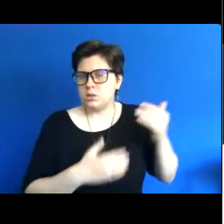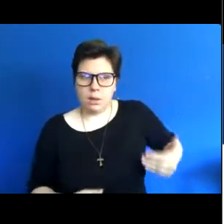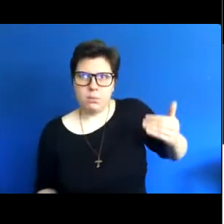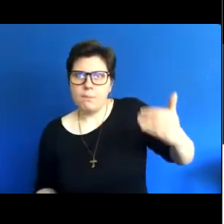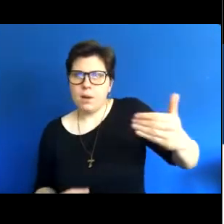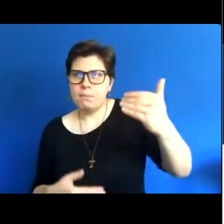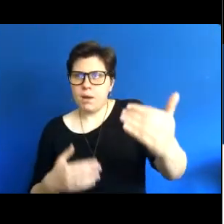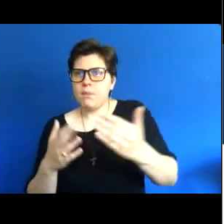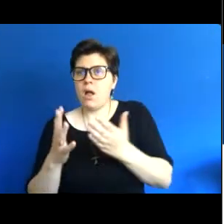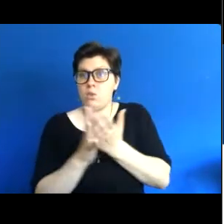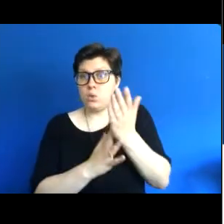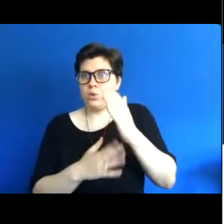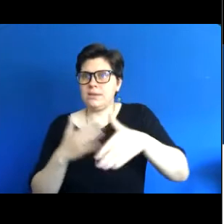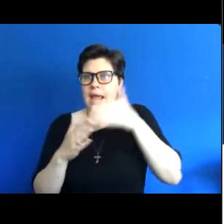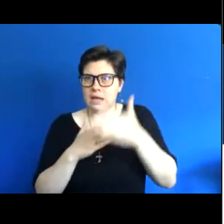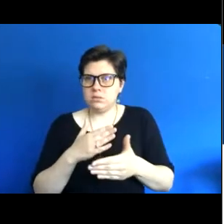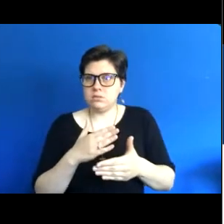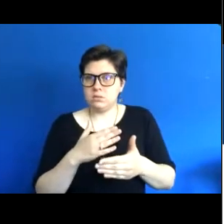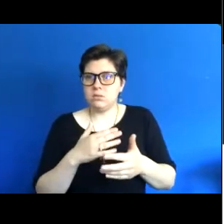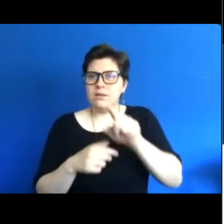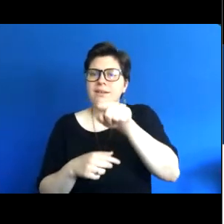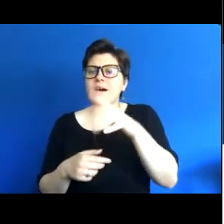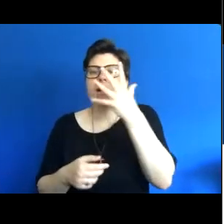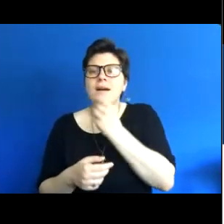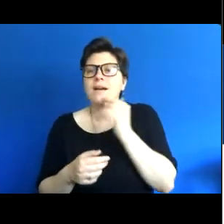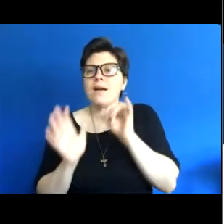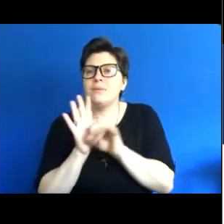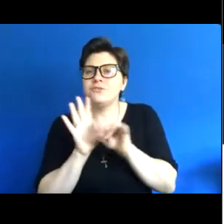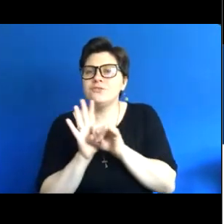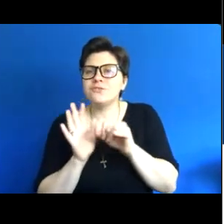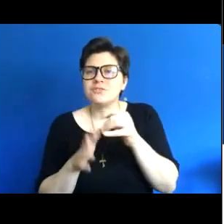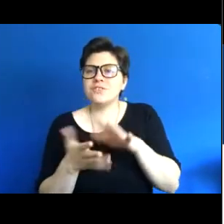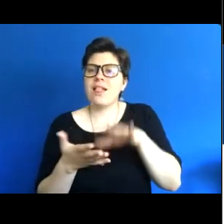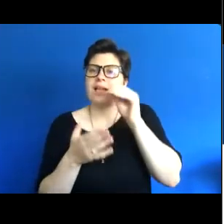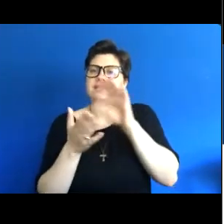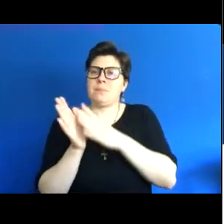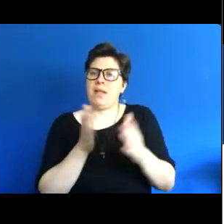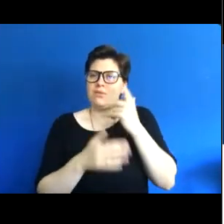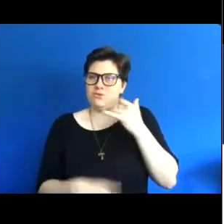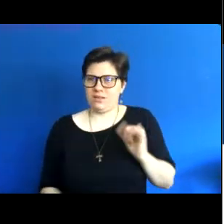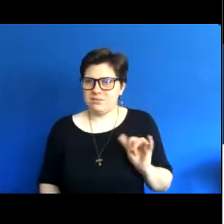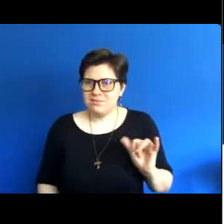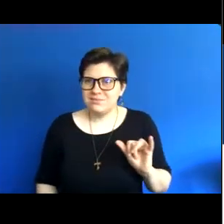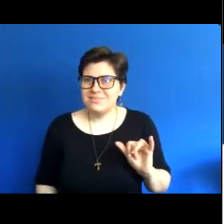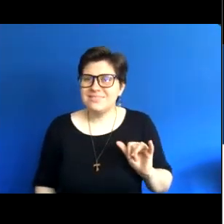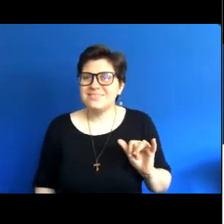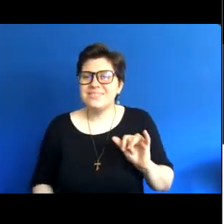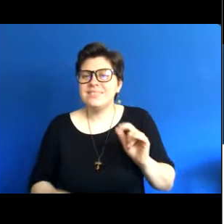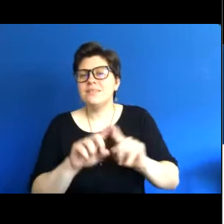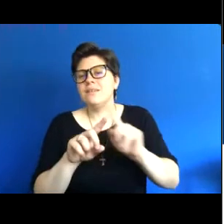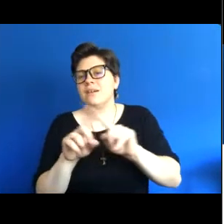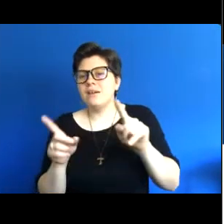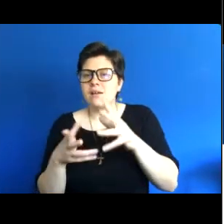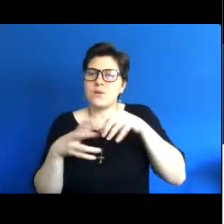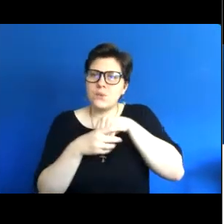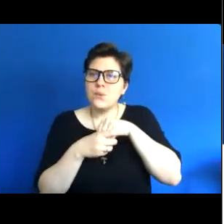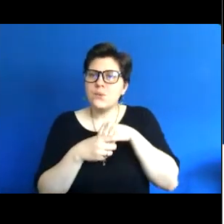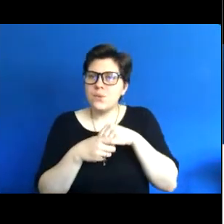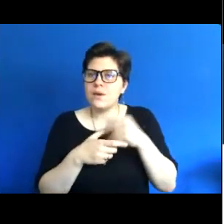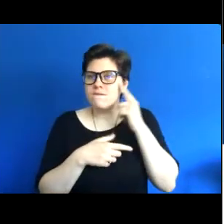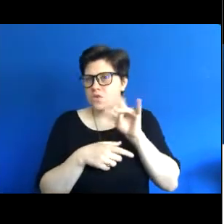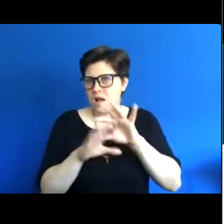end. And on the right, we have a beautiful image of what that lesson plan can look like in terms of the different elements that you want to include in the routine of that